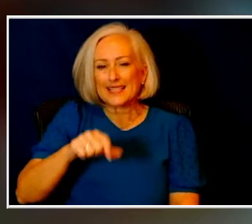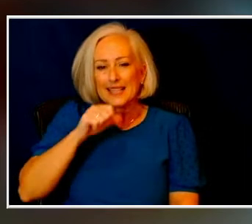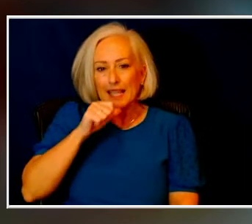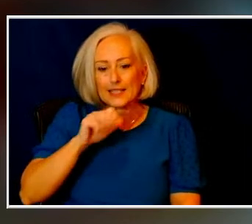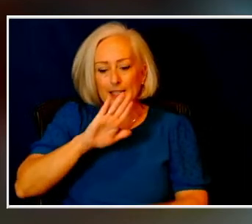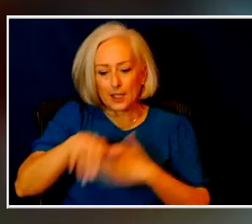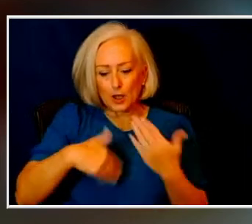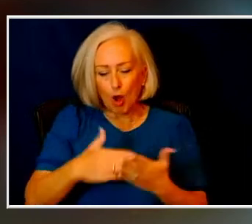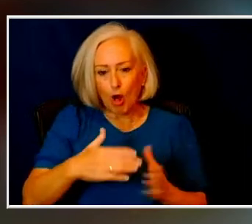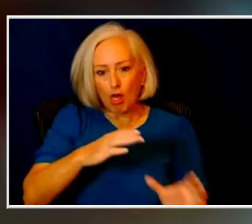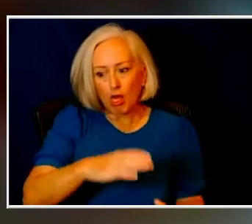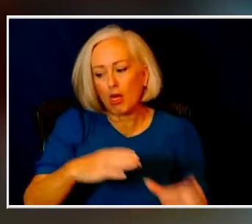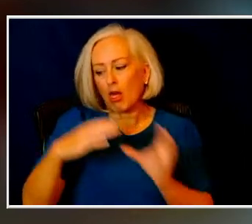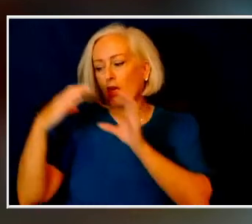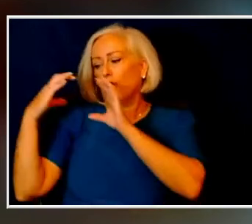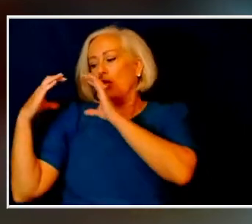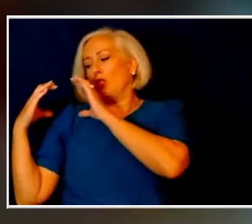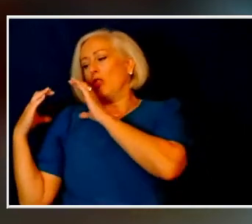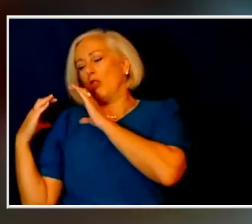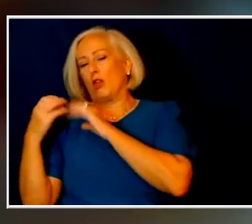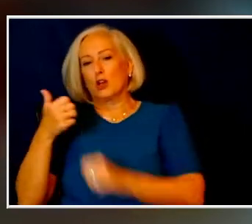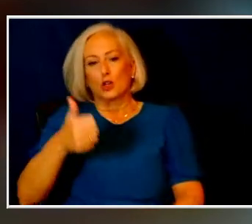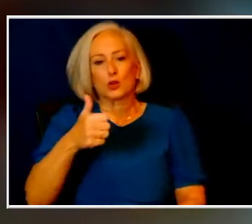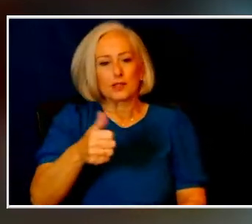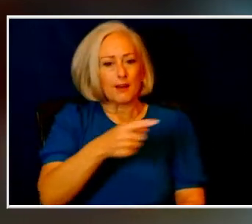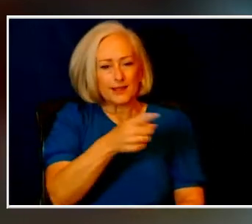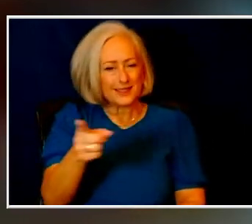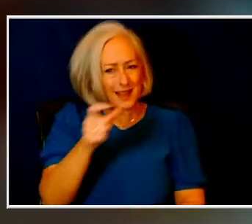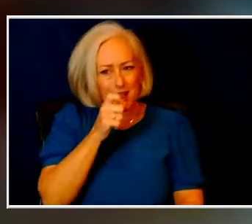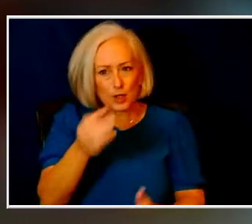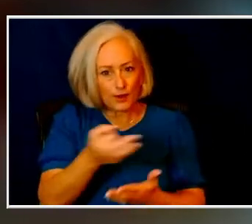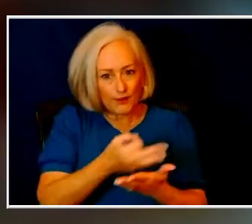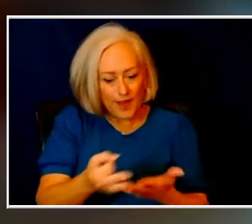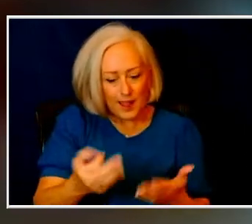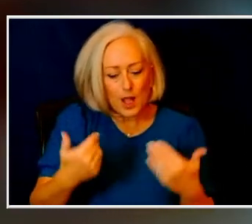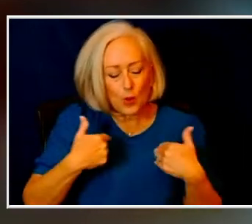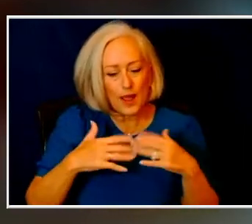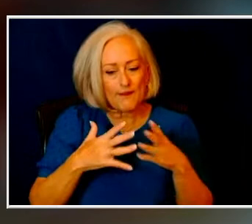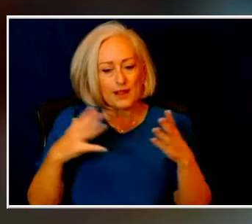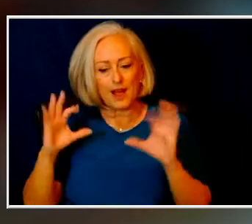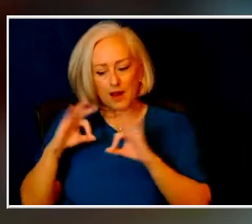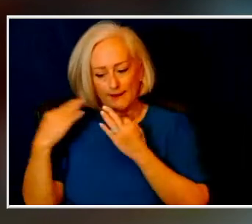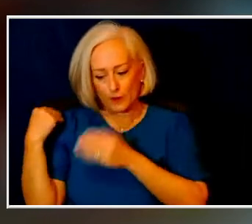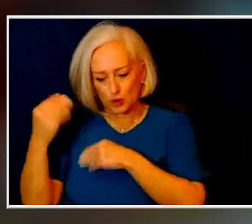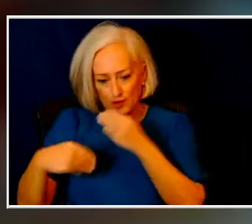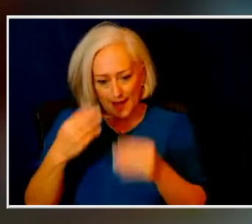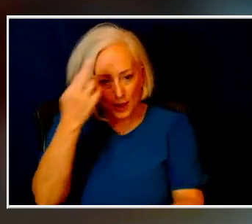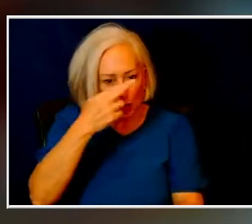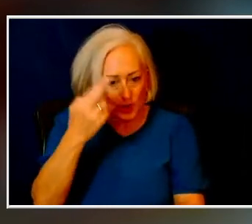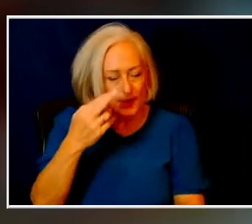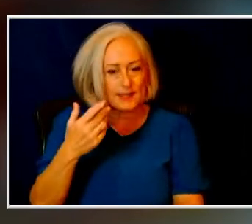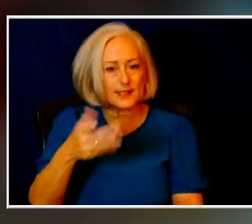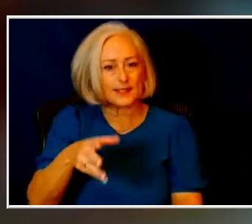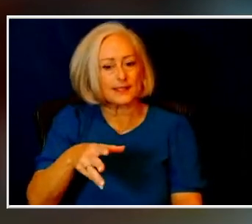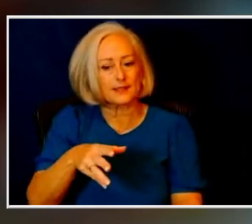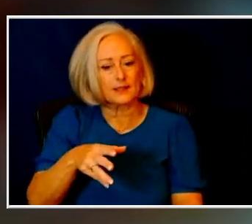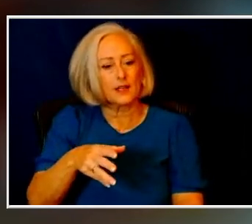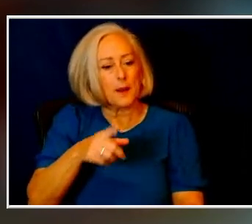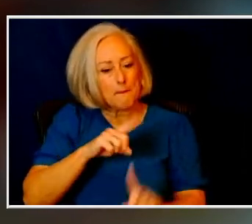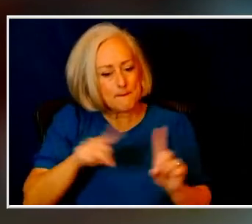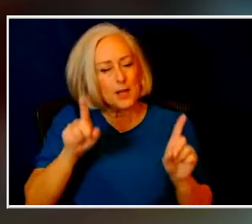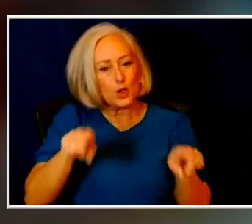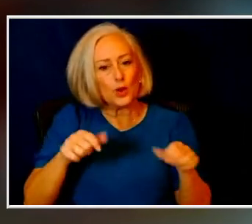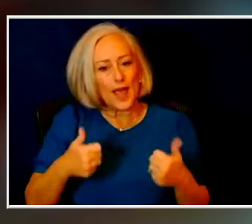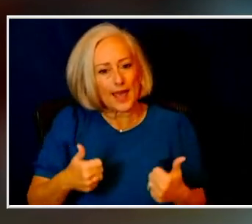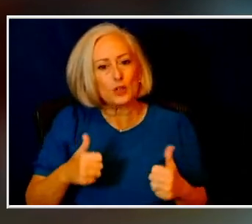by yourself. It isn't like you failed. There's all these genetic reasons. There's all these inherited reasons. But you can try and